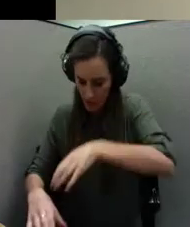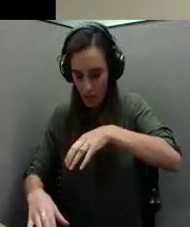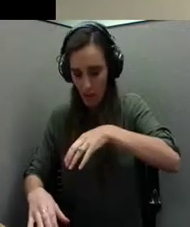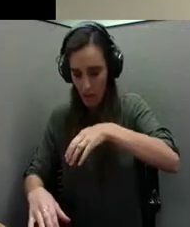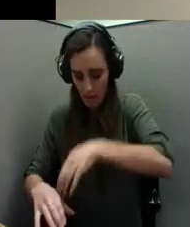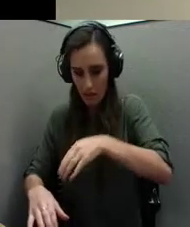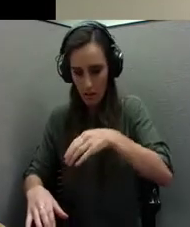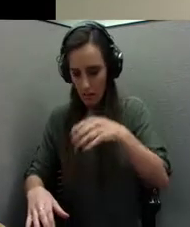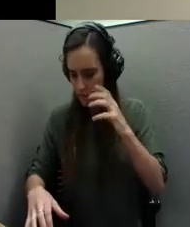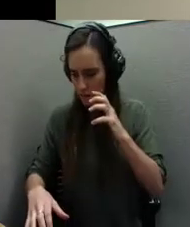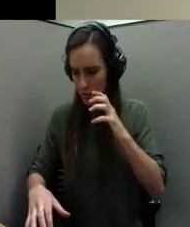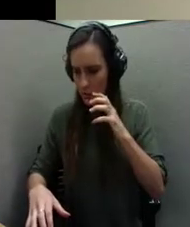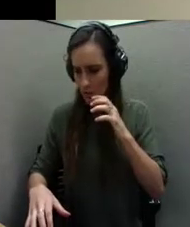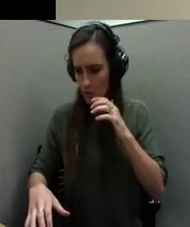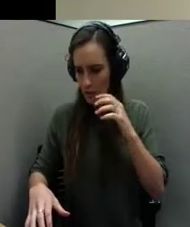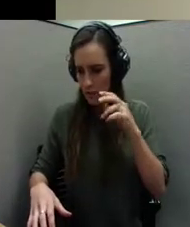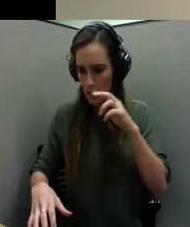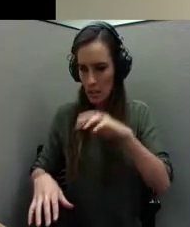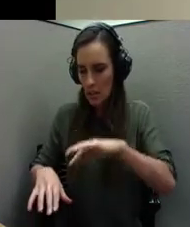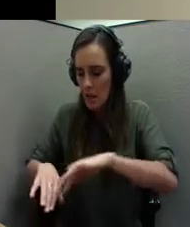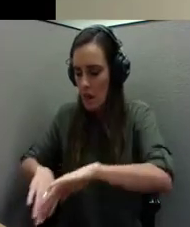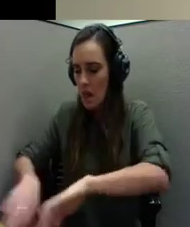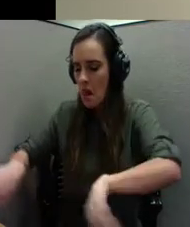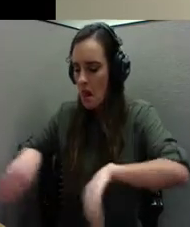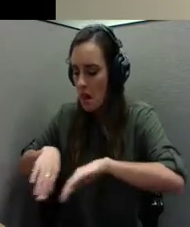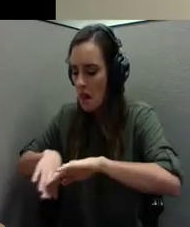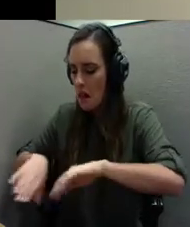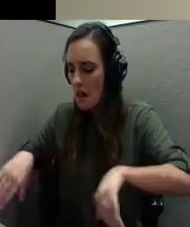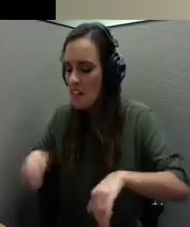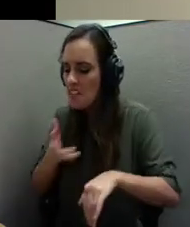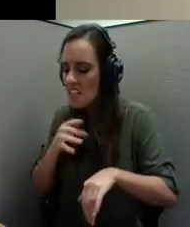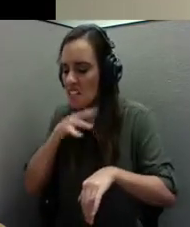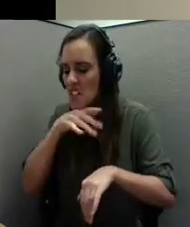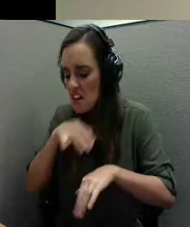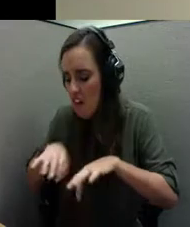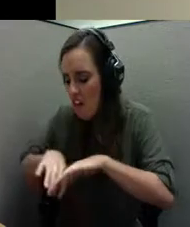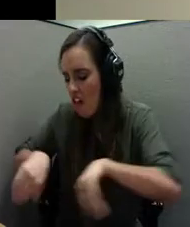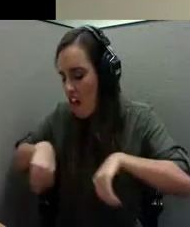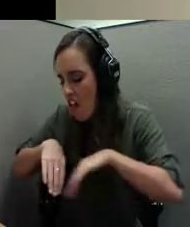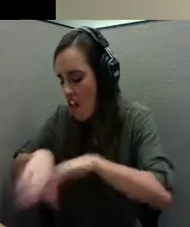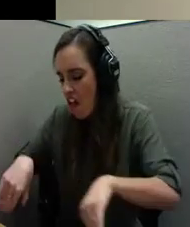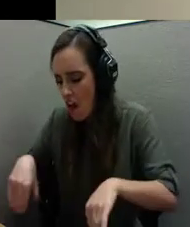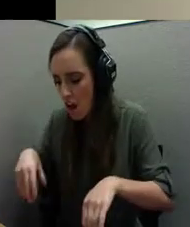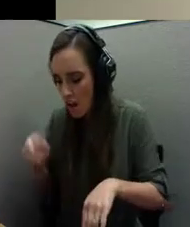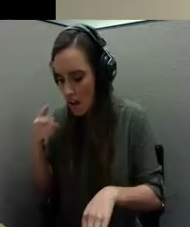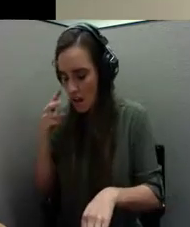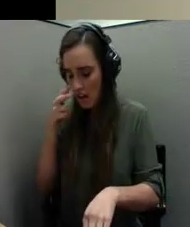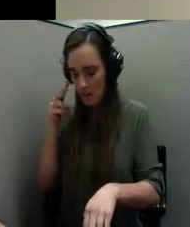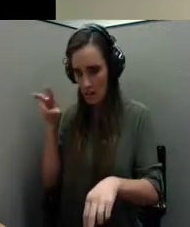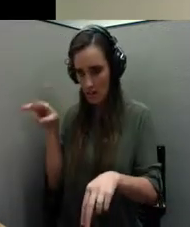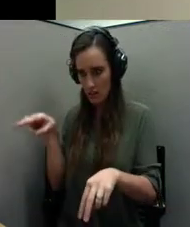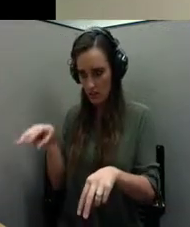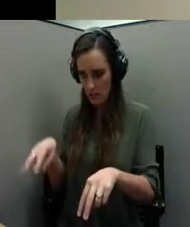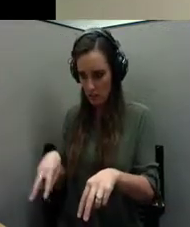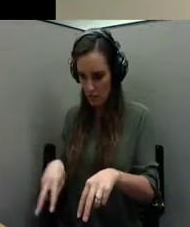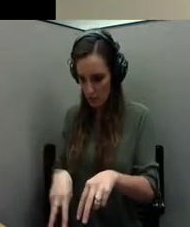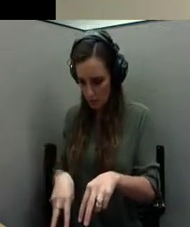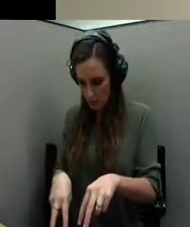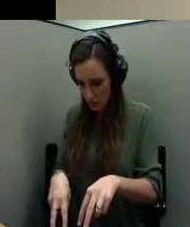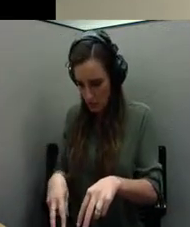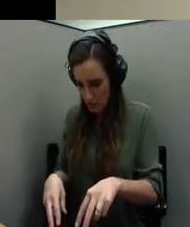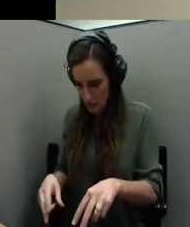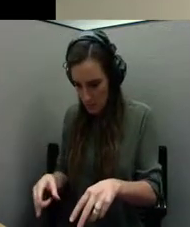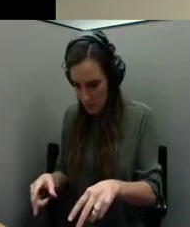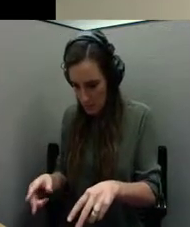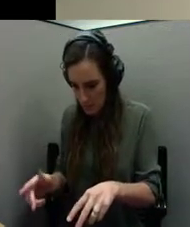something. And he took those tools and he moved away the dirt and he cleared it away. And there, in the ground, was a